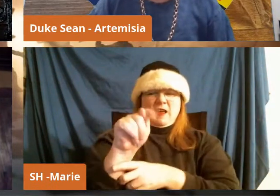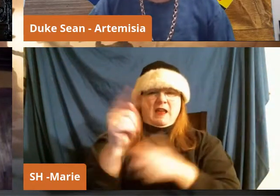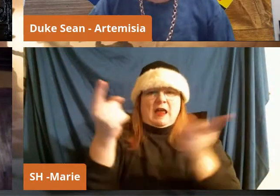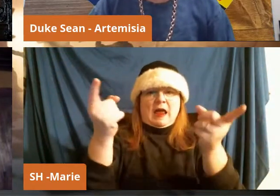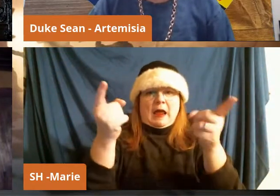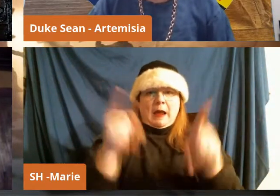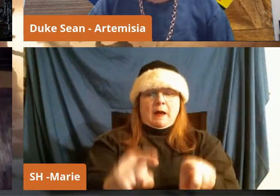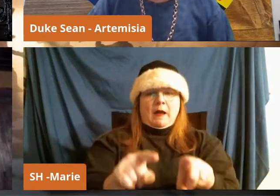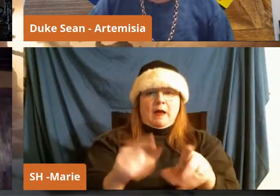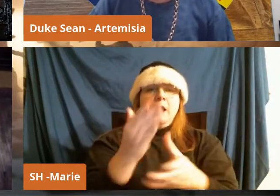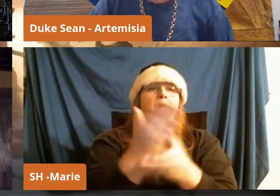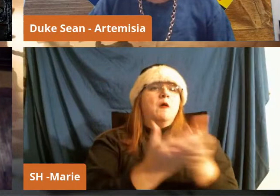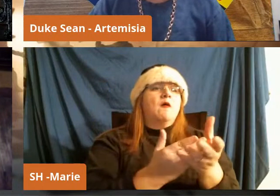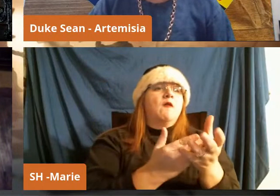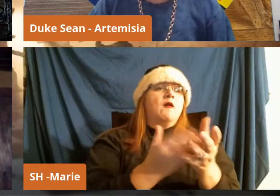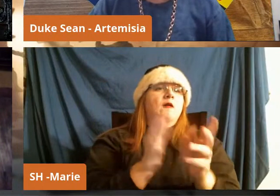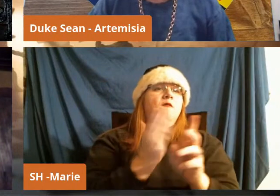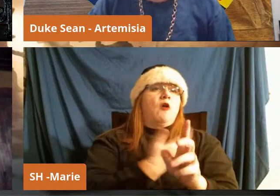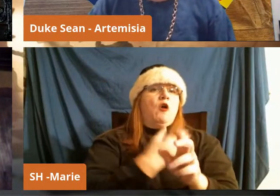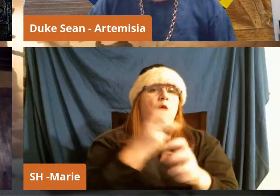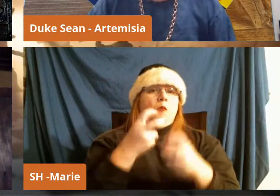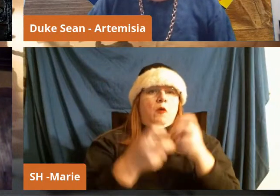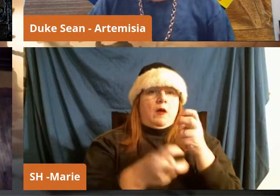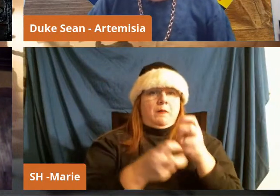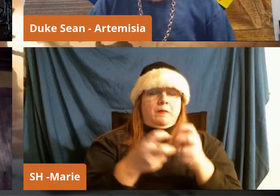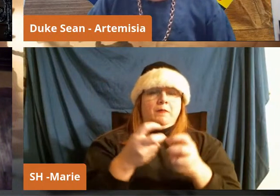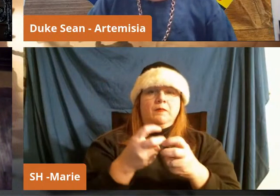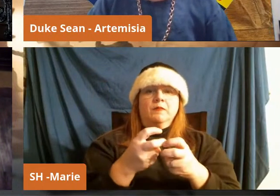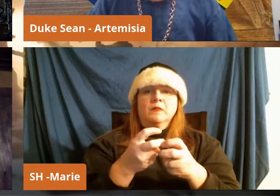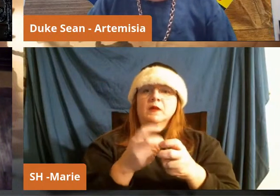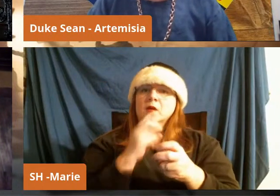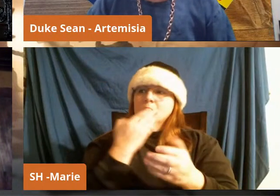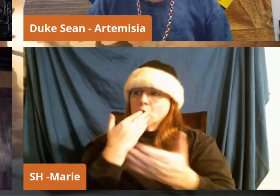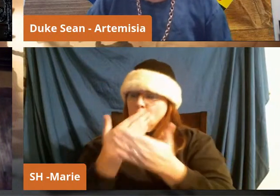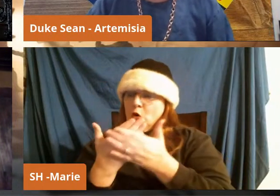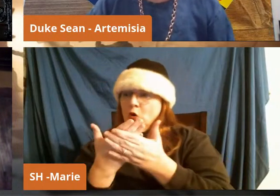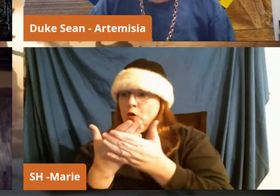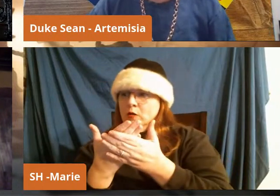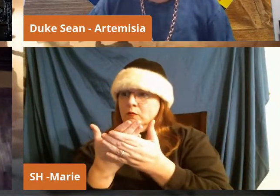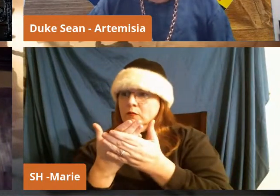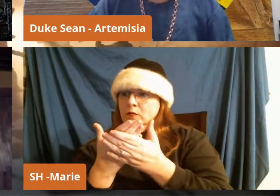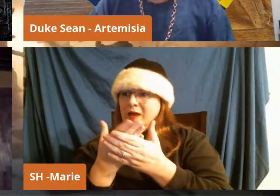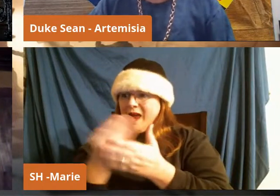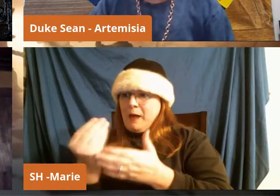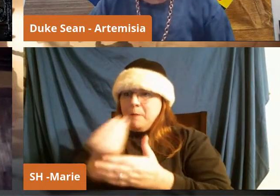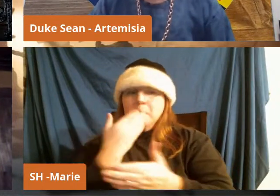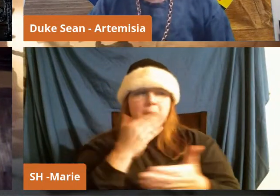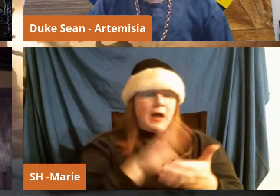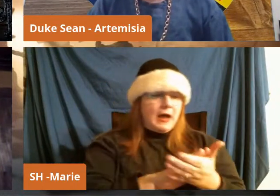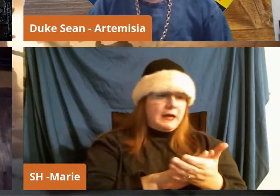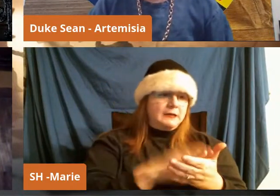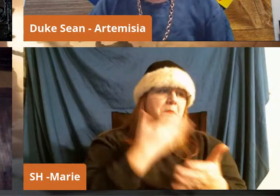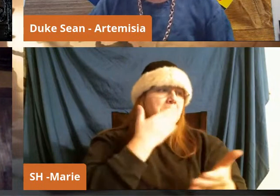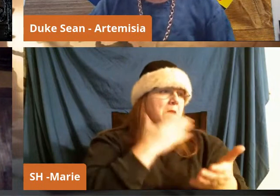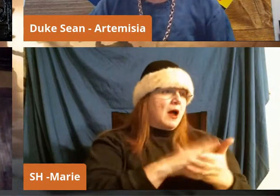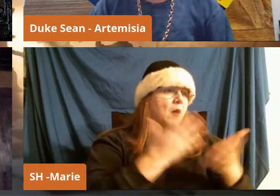that's part of our problem, and I mean, and there's some good and some bad to that. The bad is that,